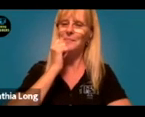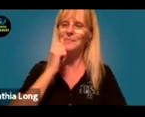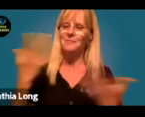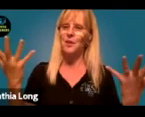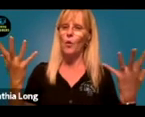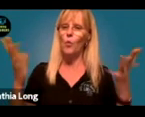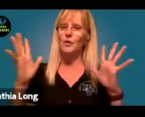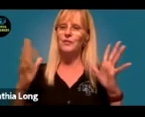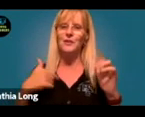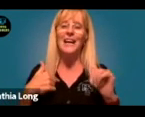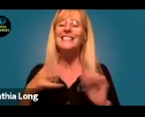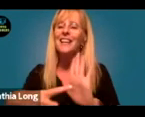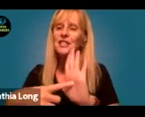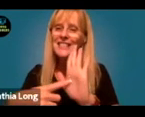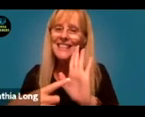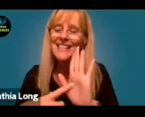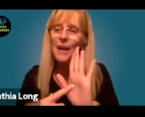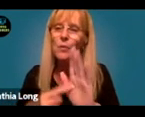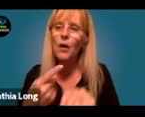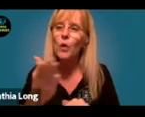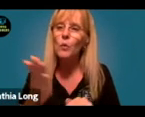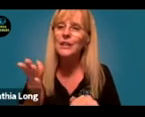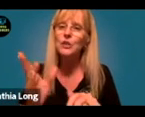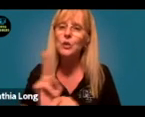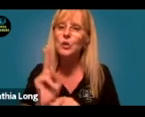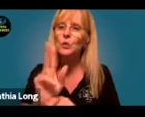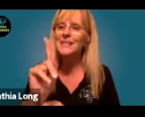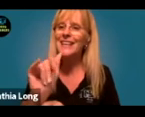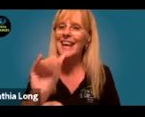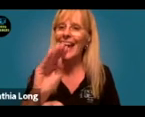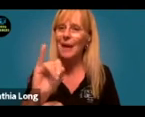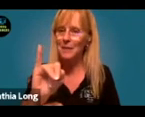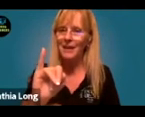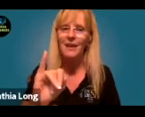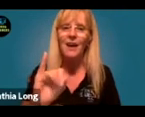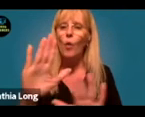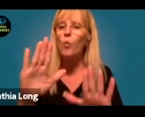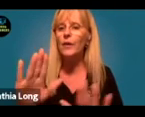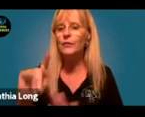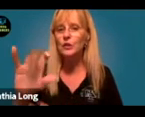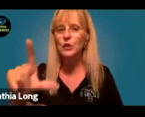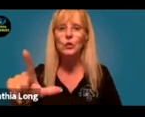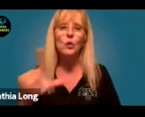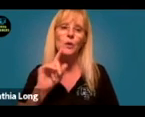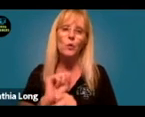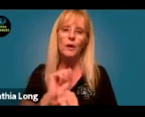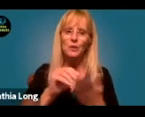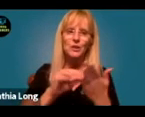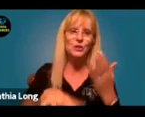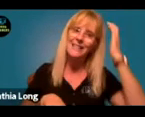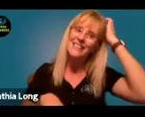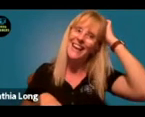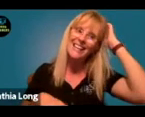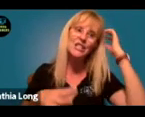Okay, wonderful. So that's just an example of one way to use Kami, a wonderful tool when working